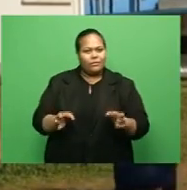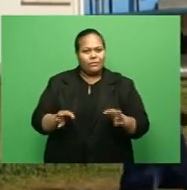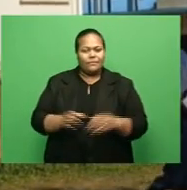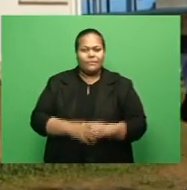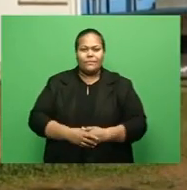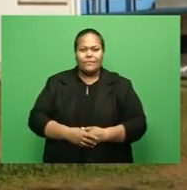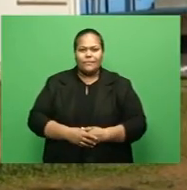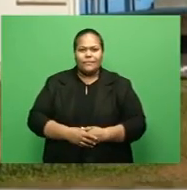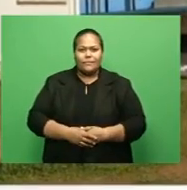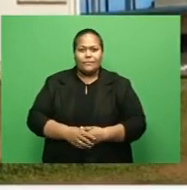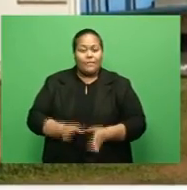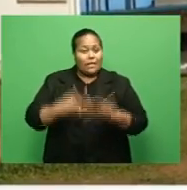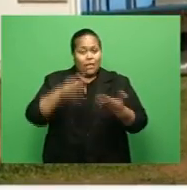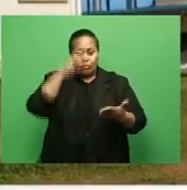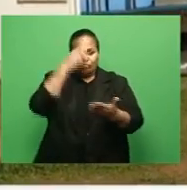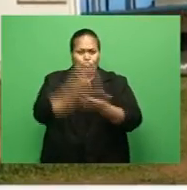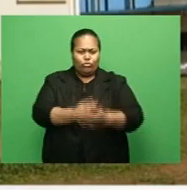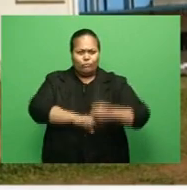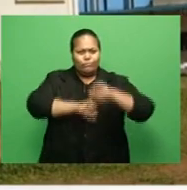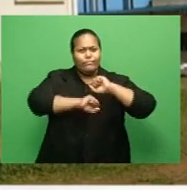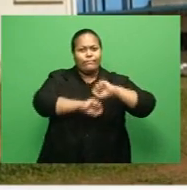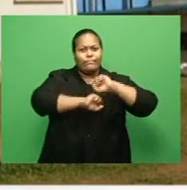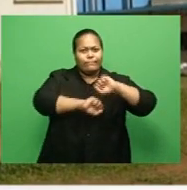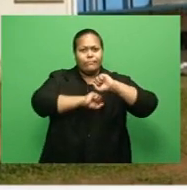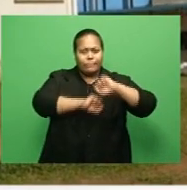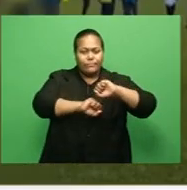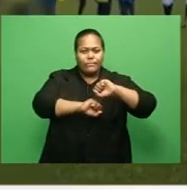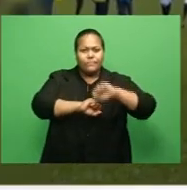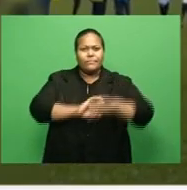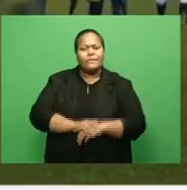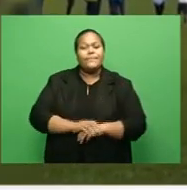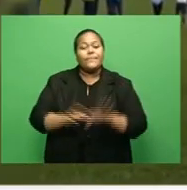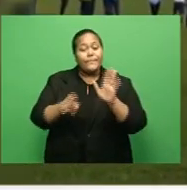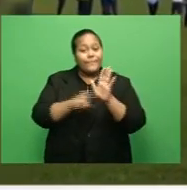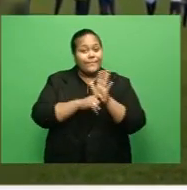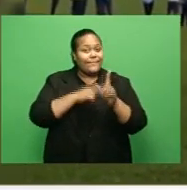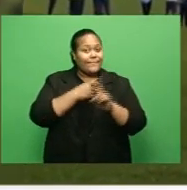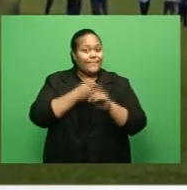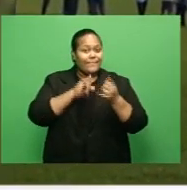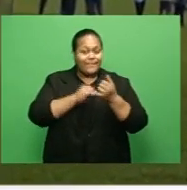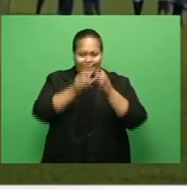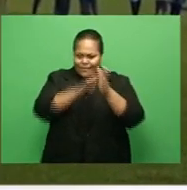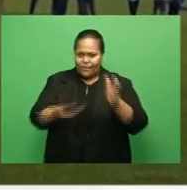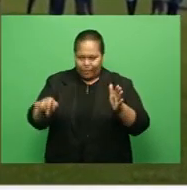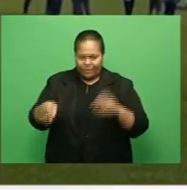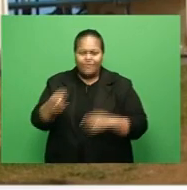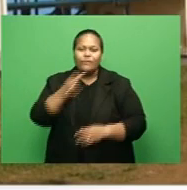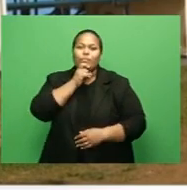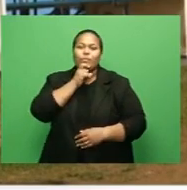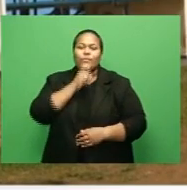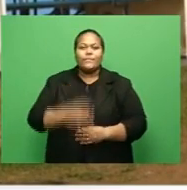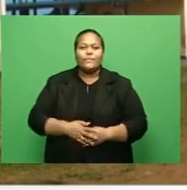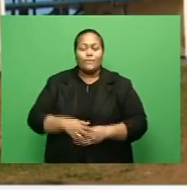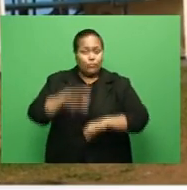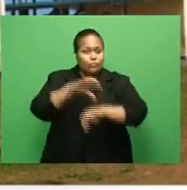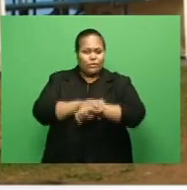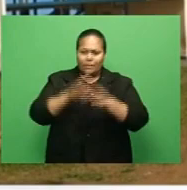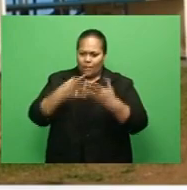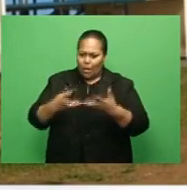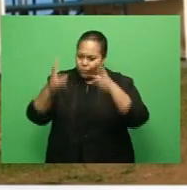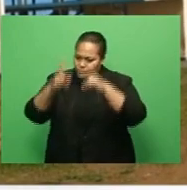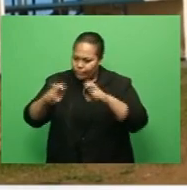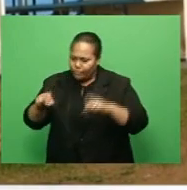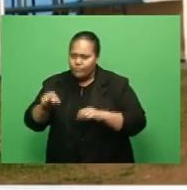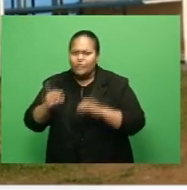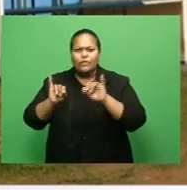Pupils then retaliated, staging a protest at the RKS grounds this afternoon. Police will look into the issue, and